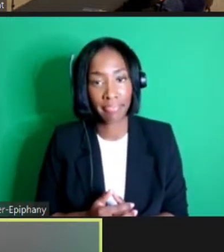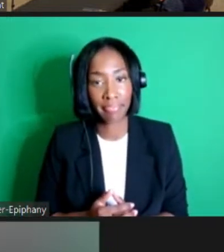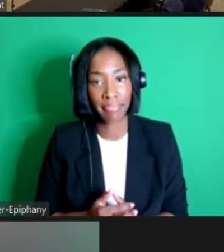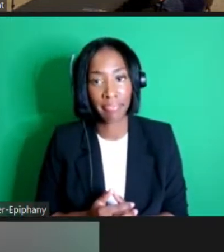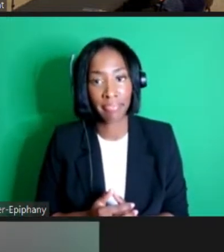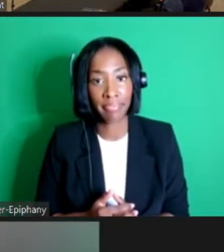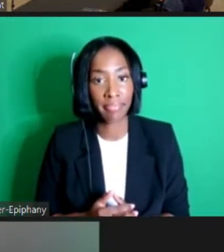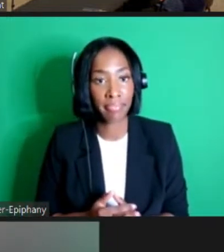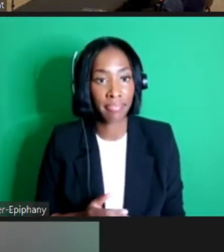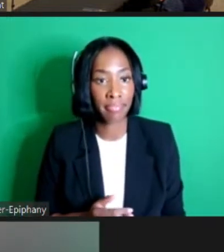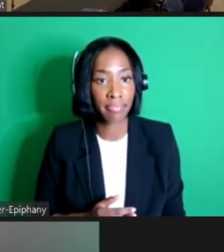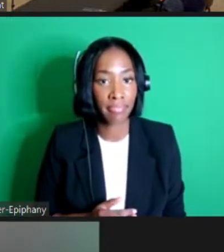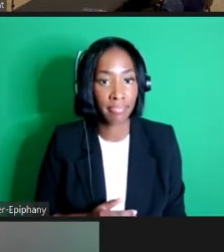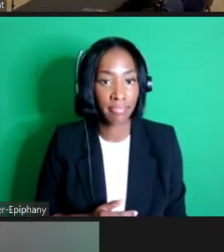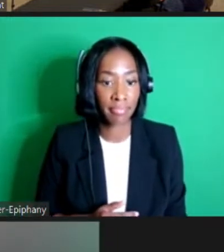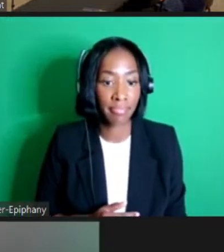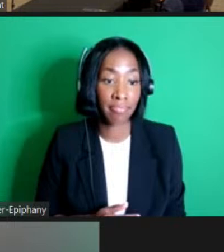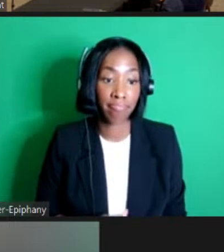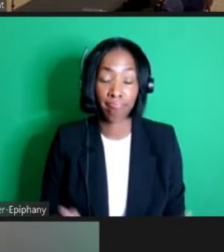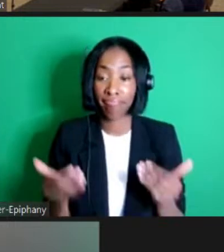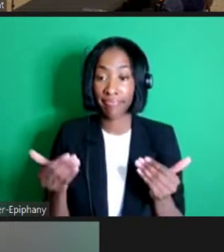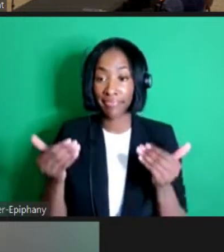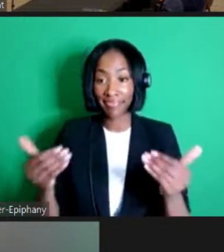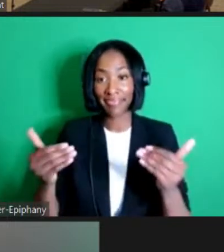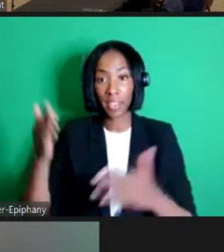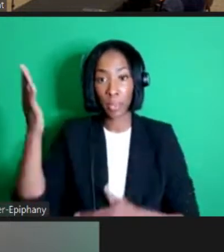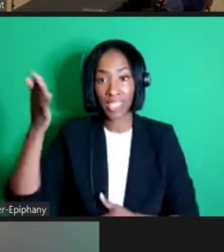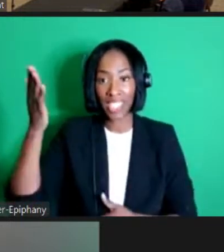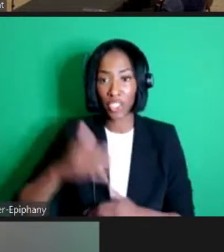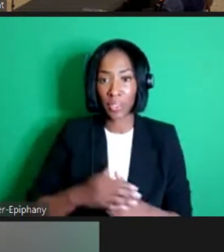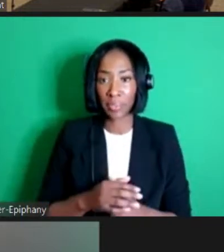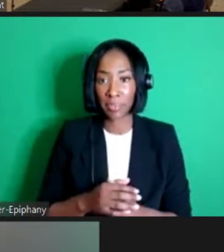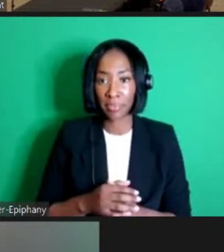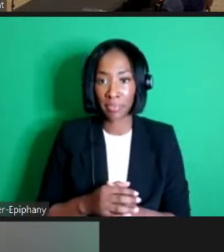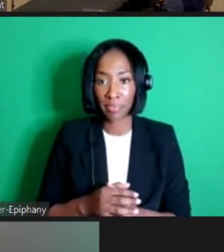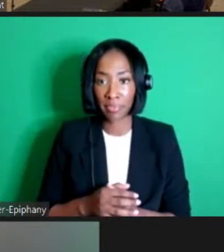All right, with that, we'll get going with the presentation.